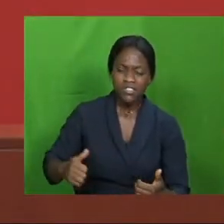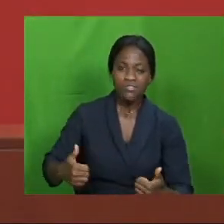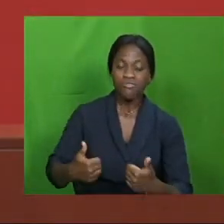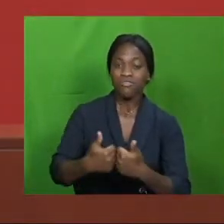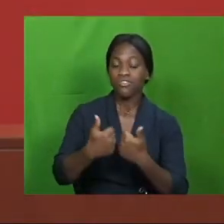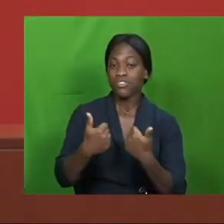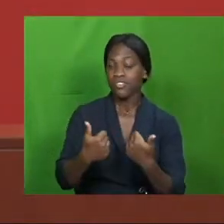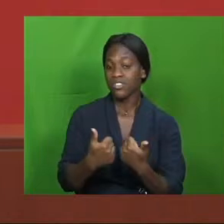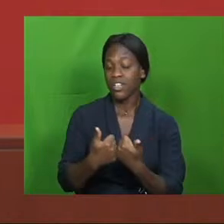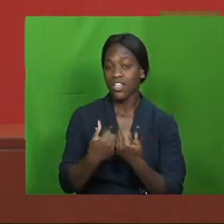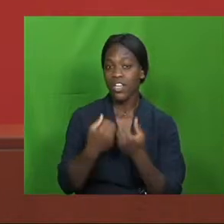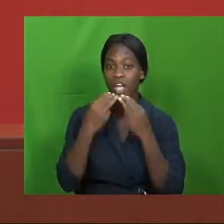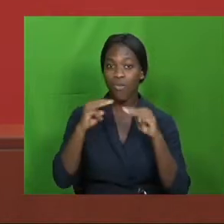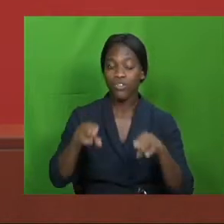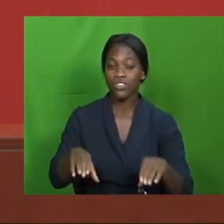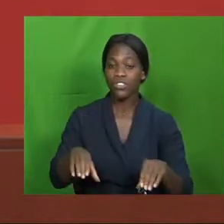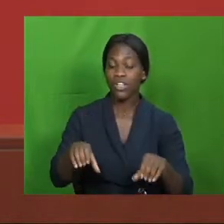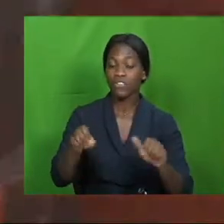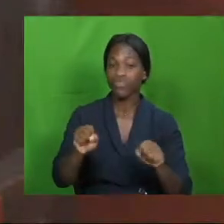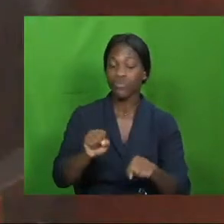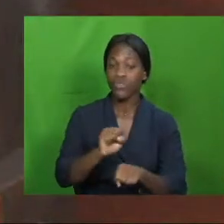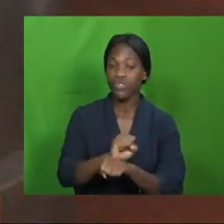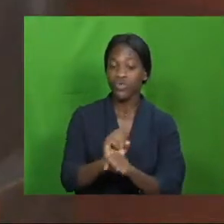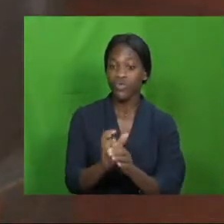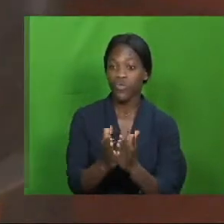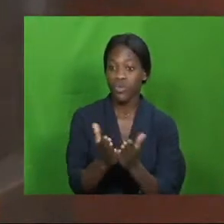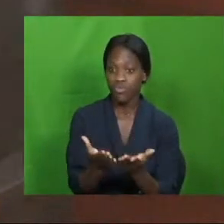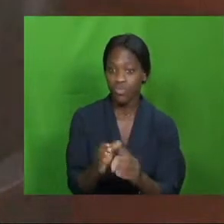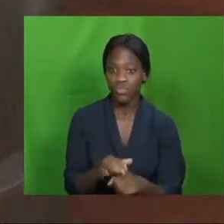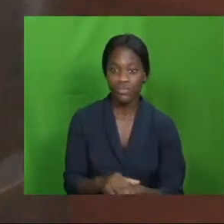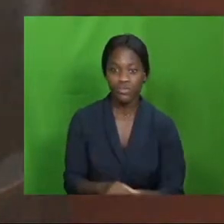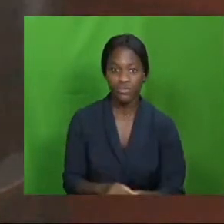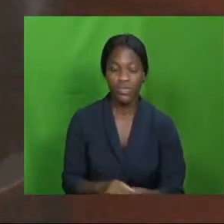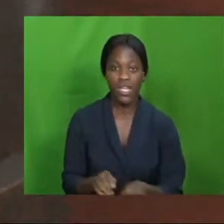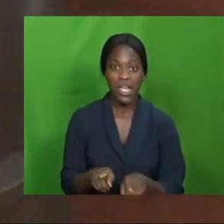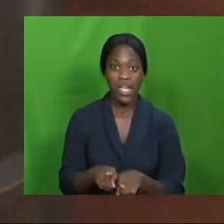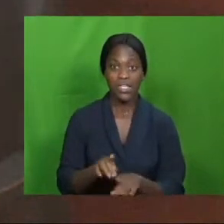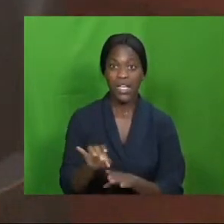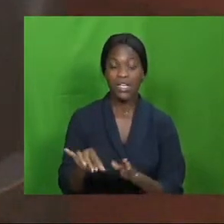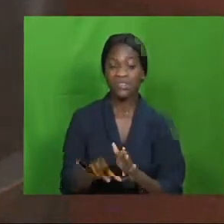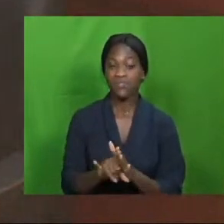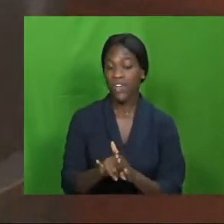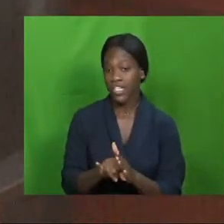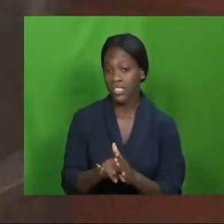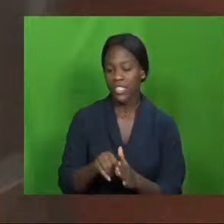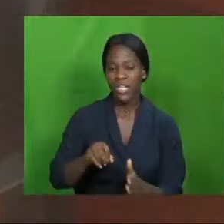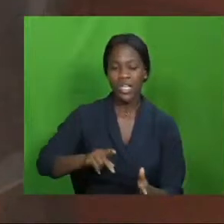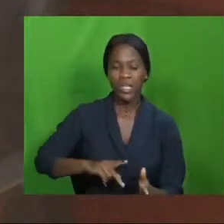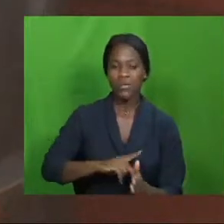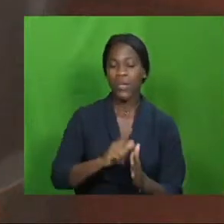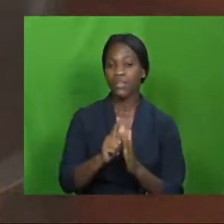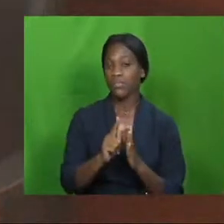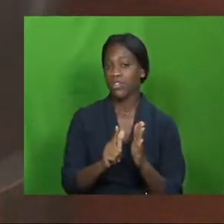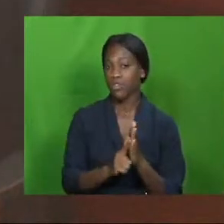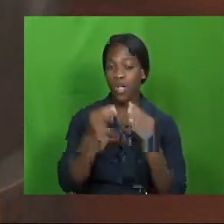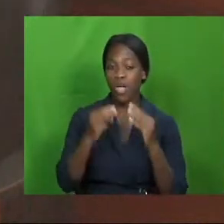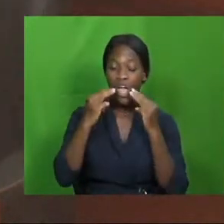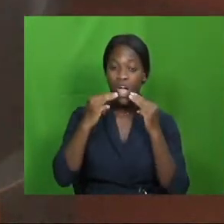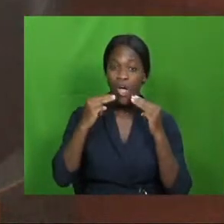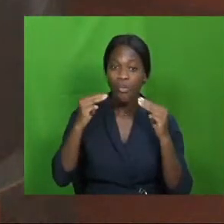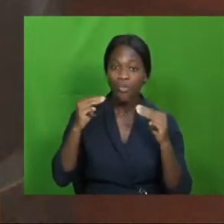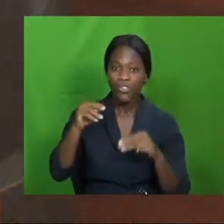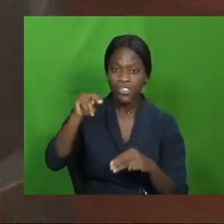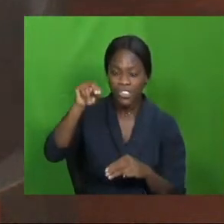paper. As defined in Order 7 of the Standing Orders, a motion, and I quote, means